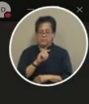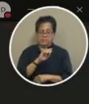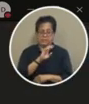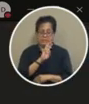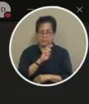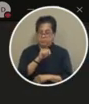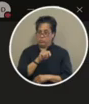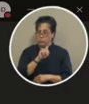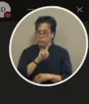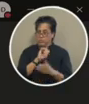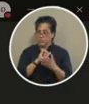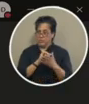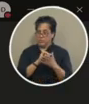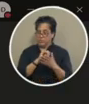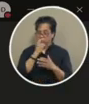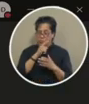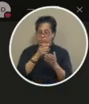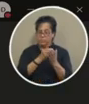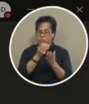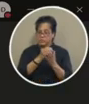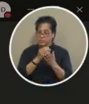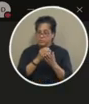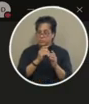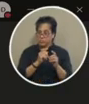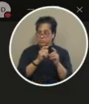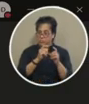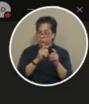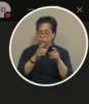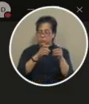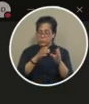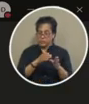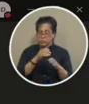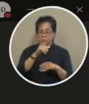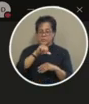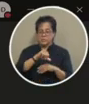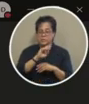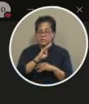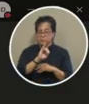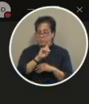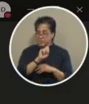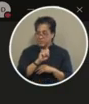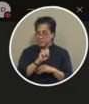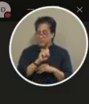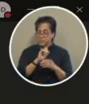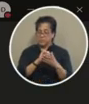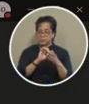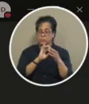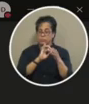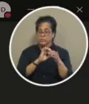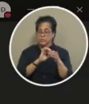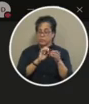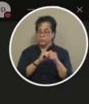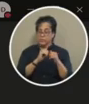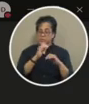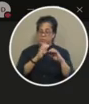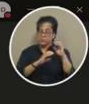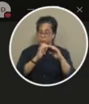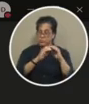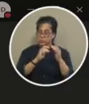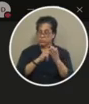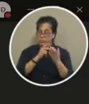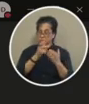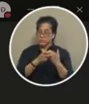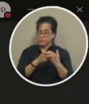6.1 is a delegation to the purchasing director to reject bids and proposals associated with construction